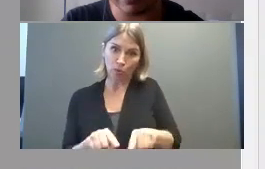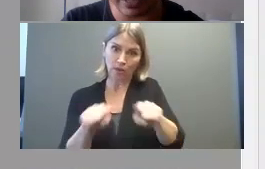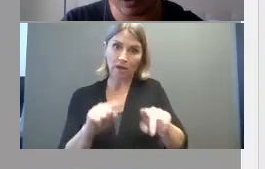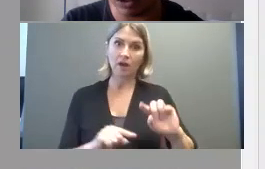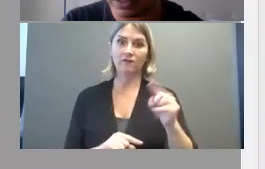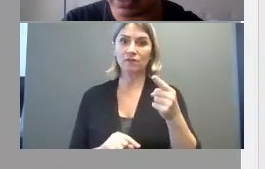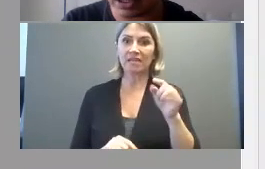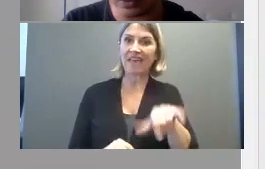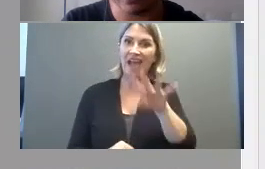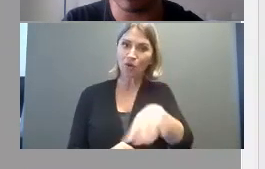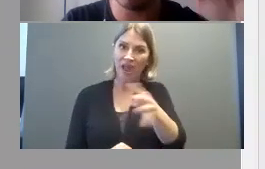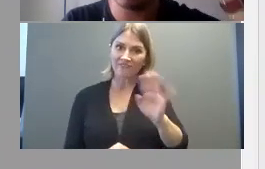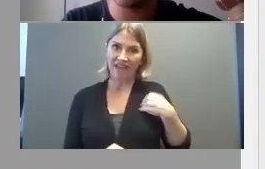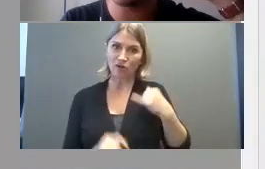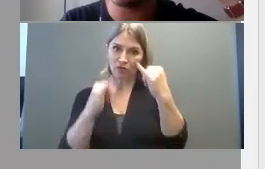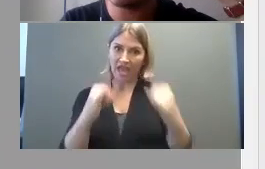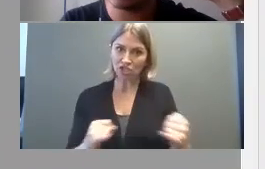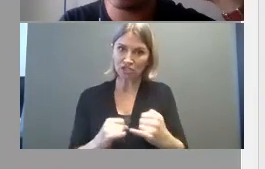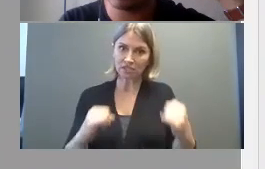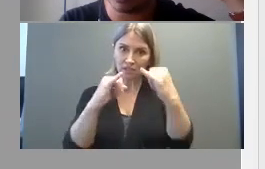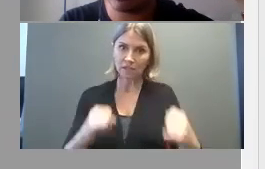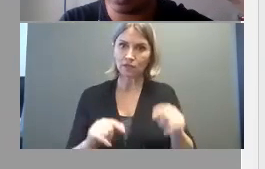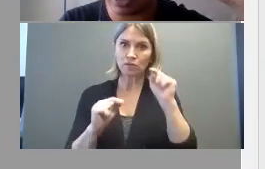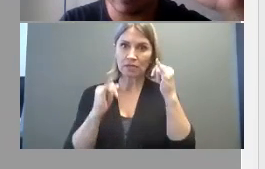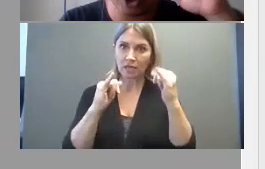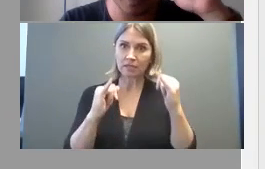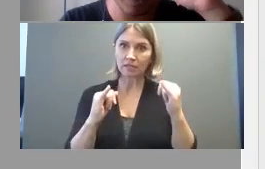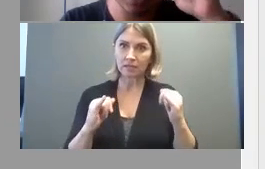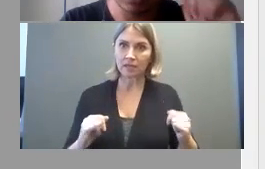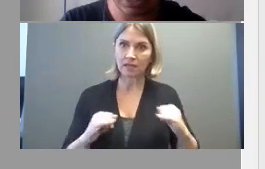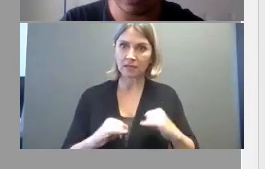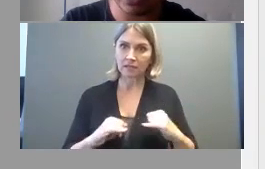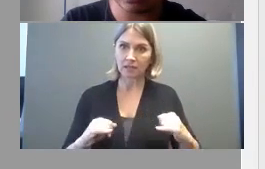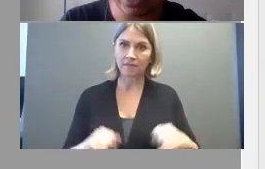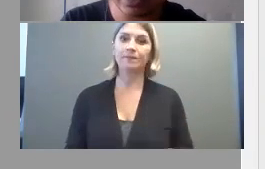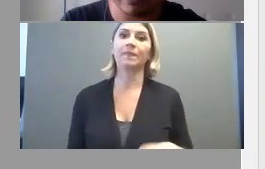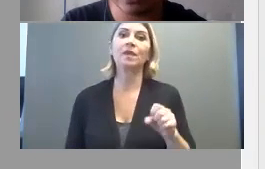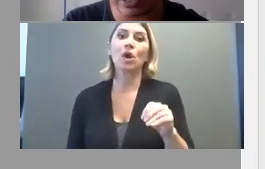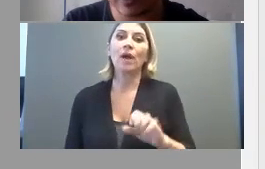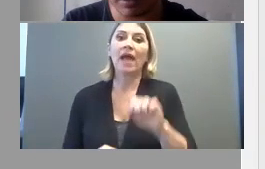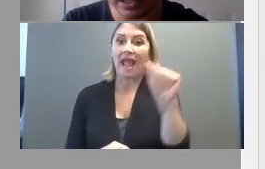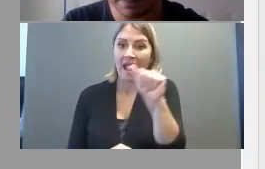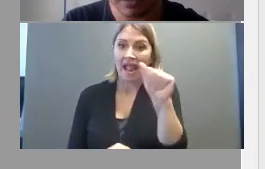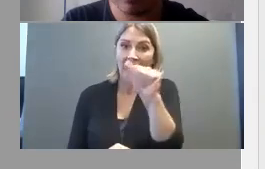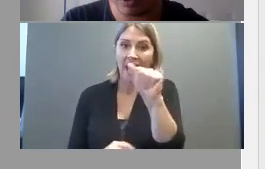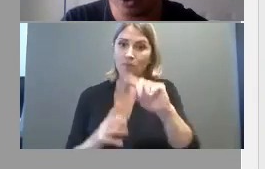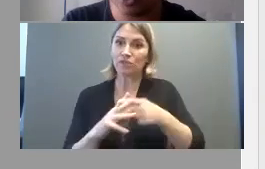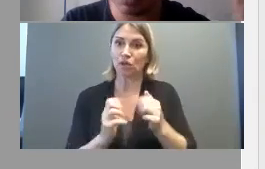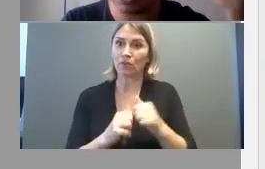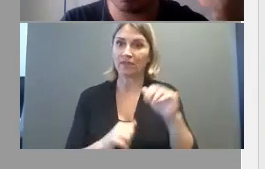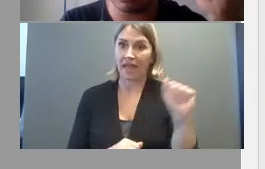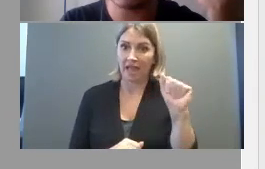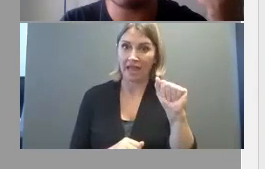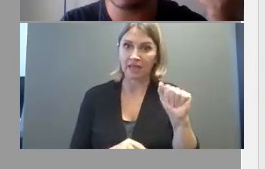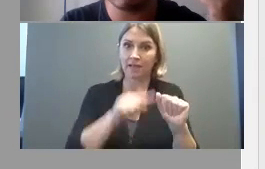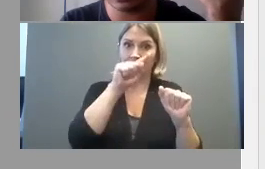this graph had all these edges, right? All those dotted lines are also part of the graph edge. Now we start from A, we go to